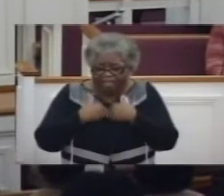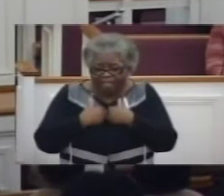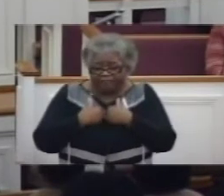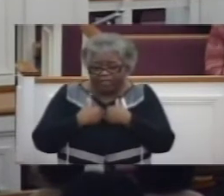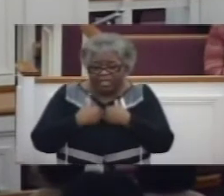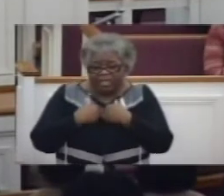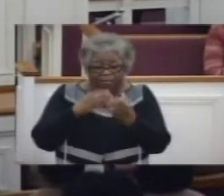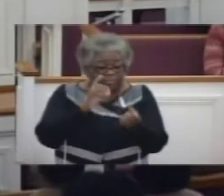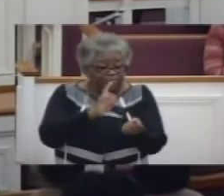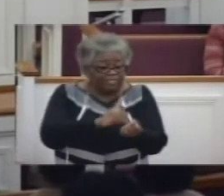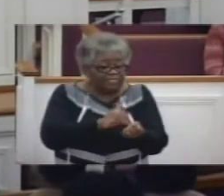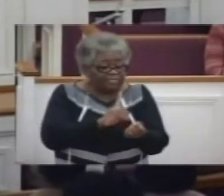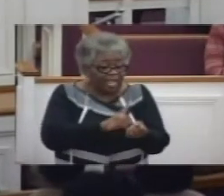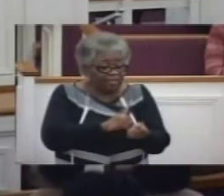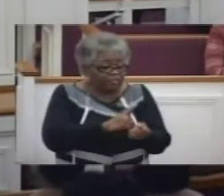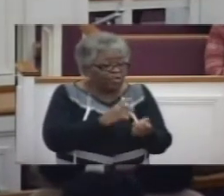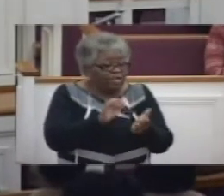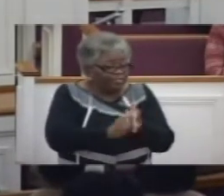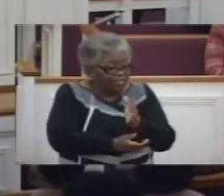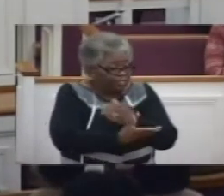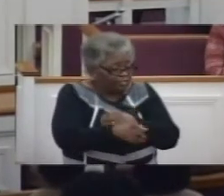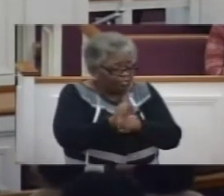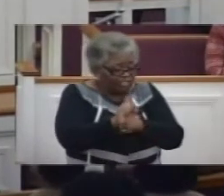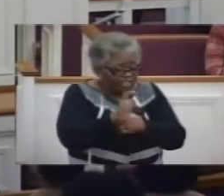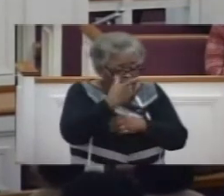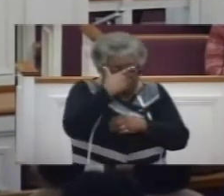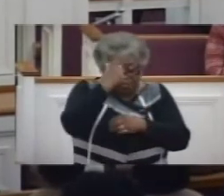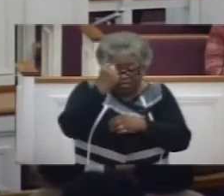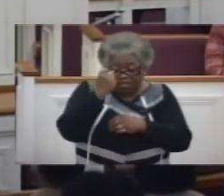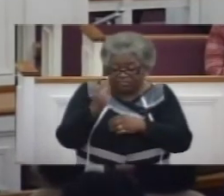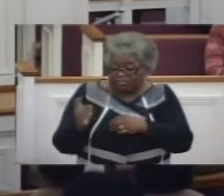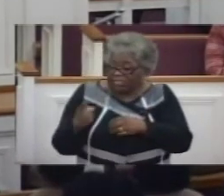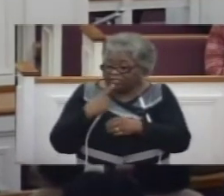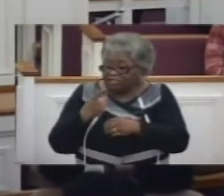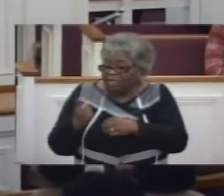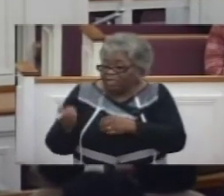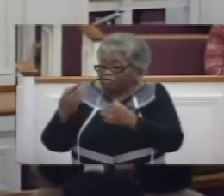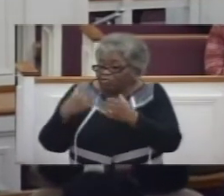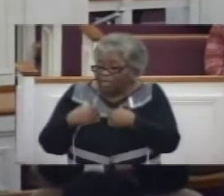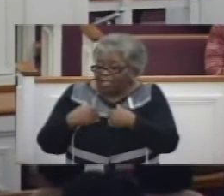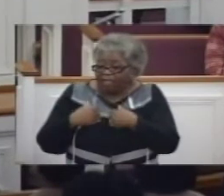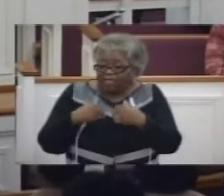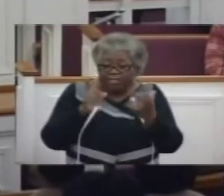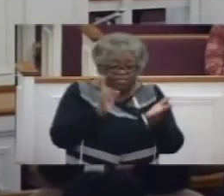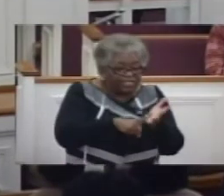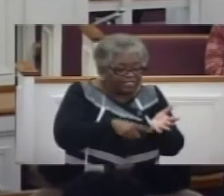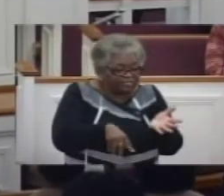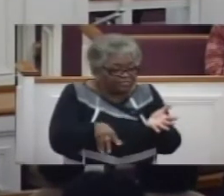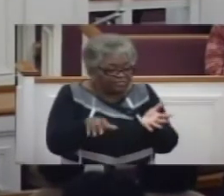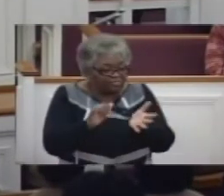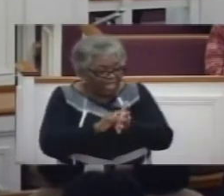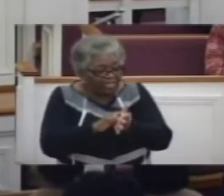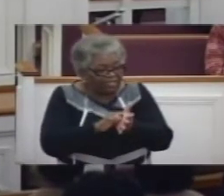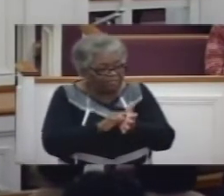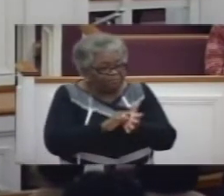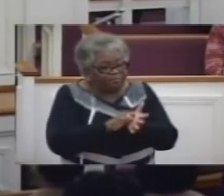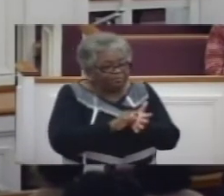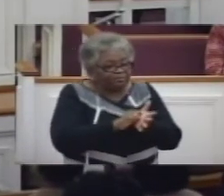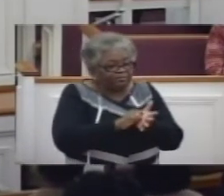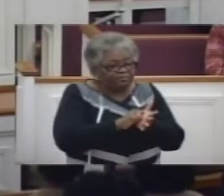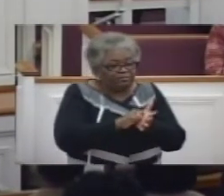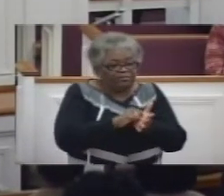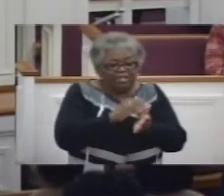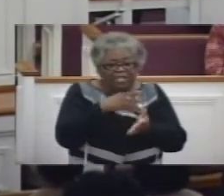the doctor that you need because they say you have thus and thus and thus